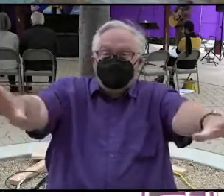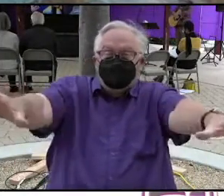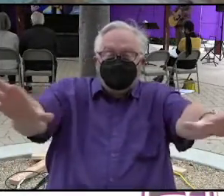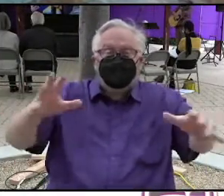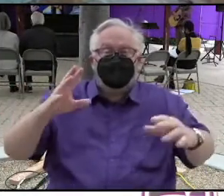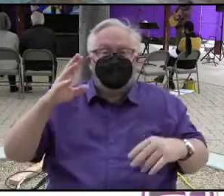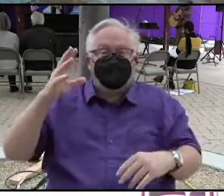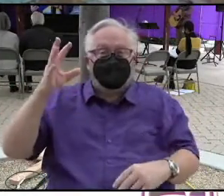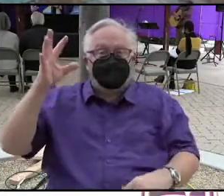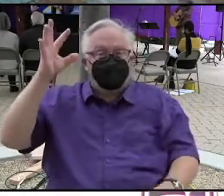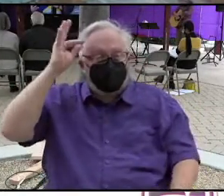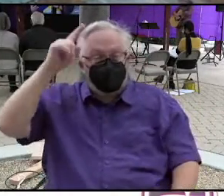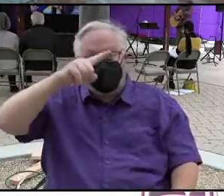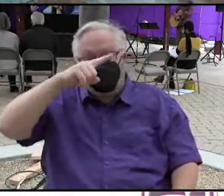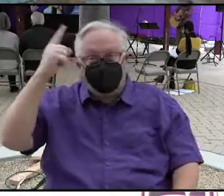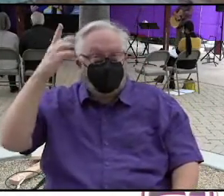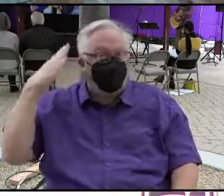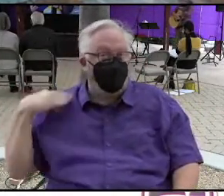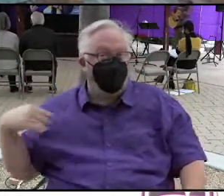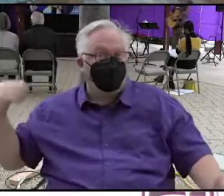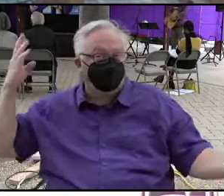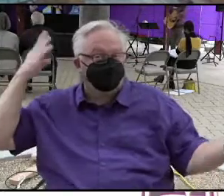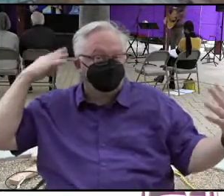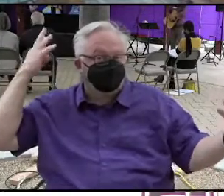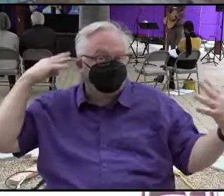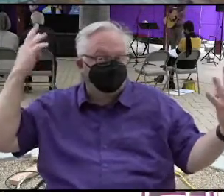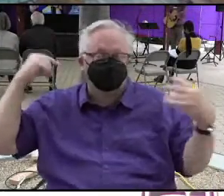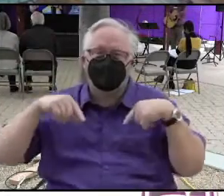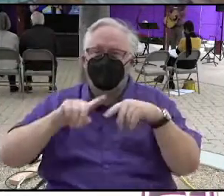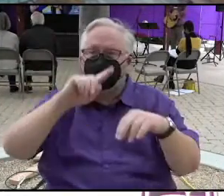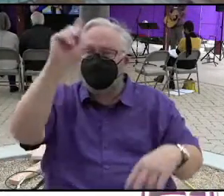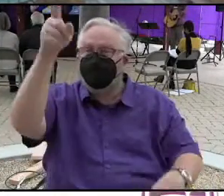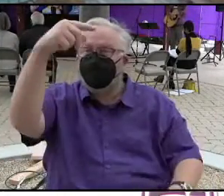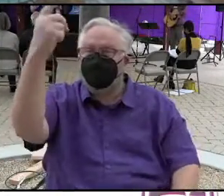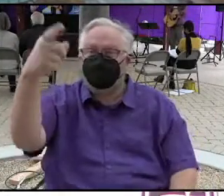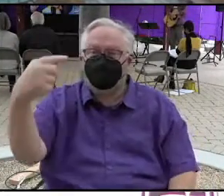black hair billowing behind as she spiraled toward them.